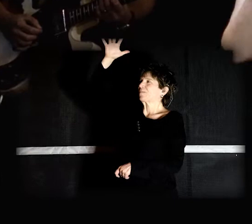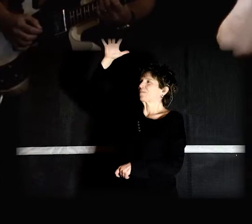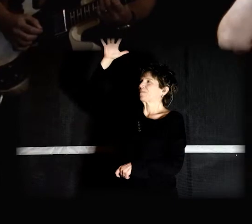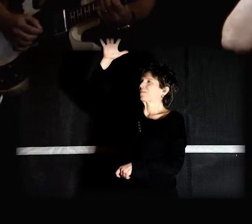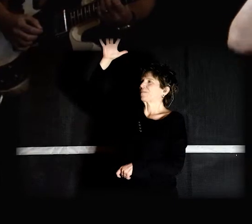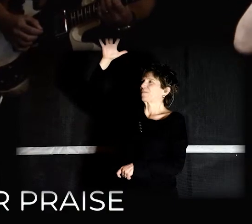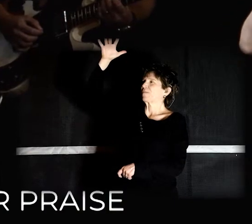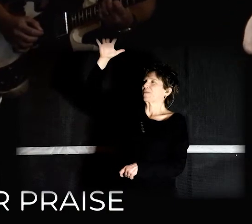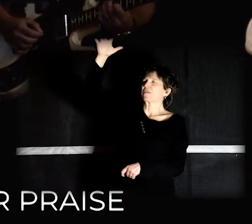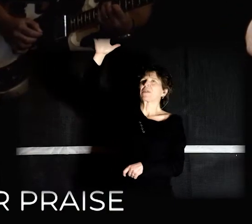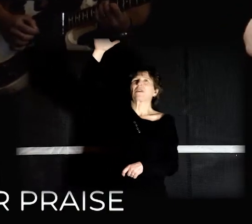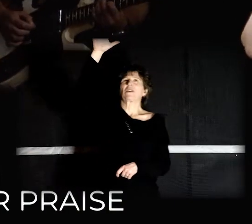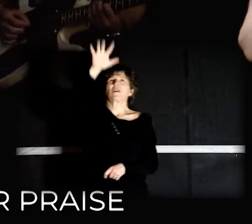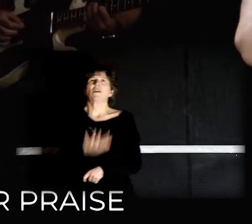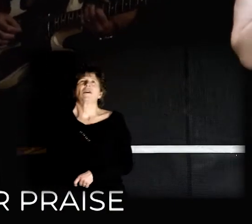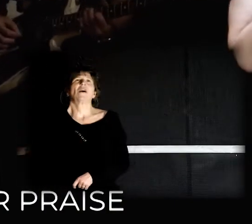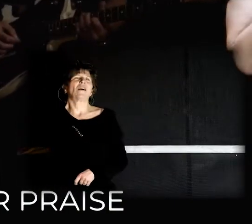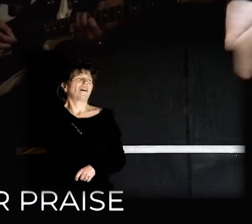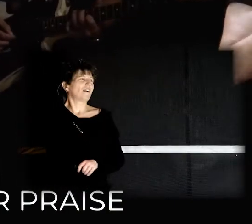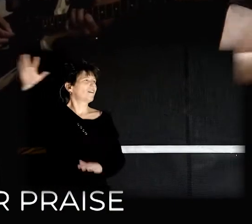Lord.